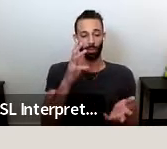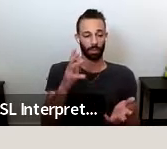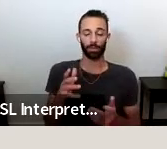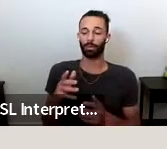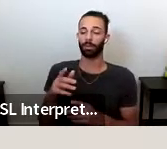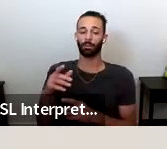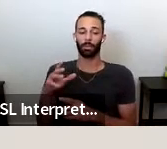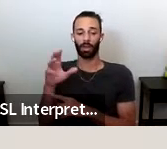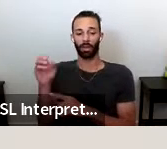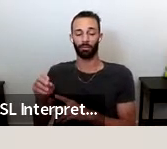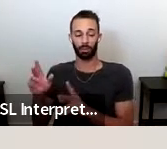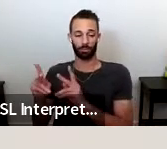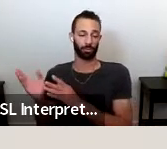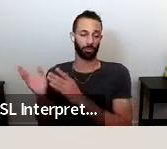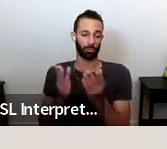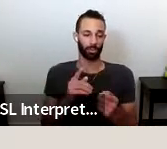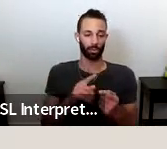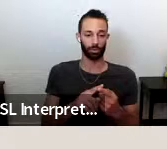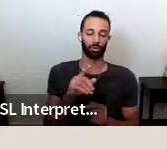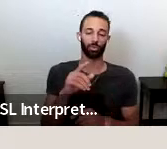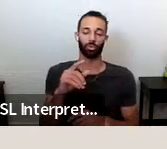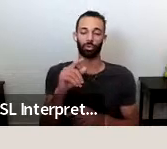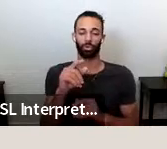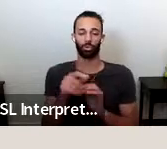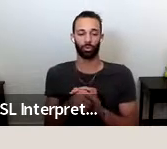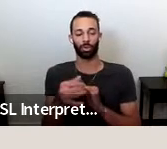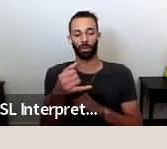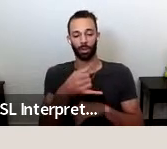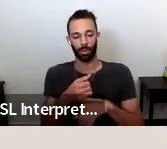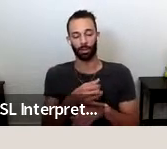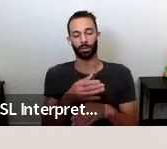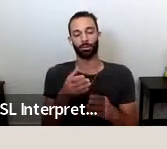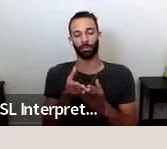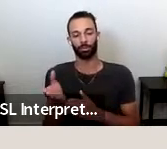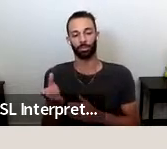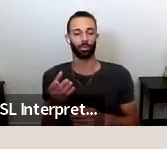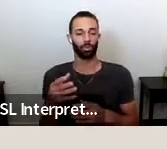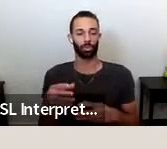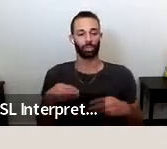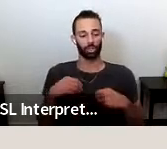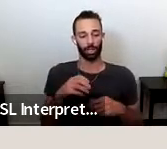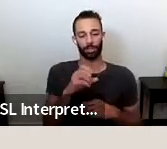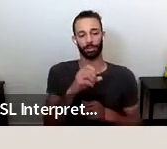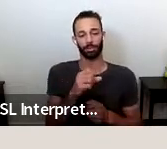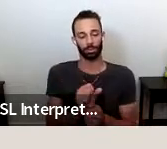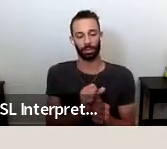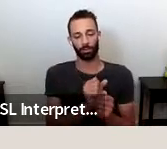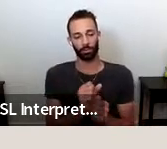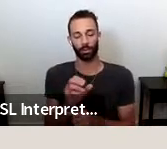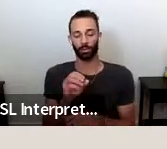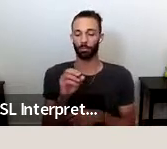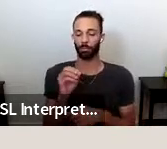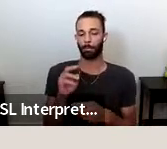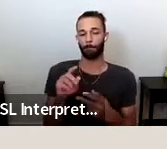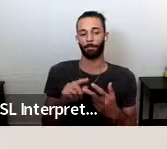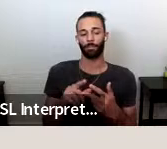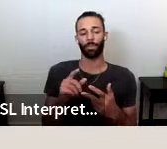through chattel slavery, or the Mafa, which is Swahili for the Great